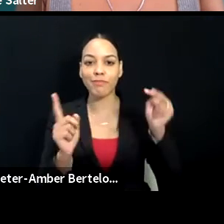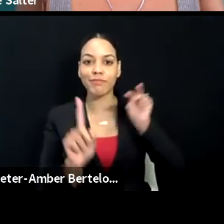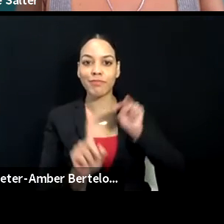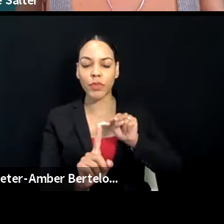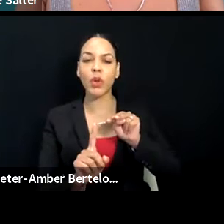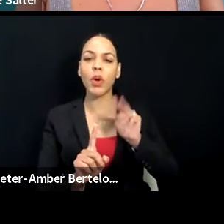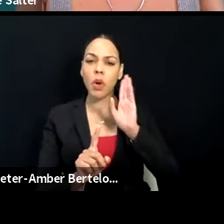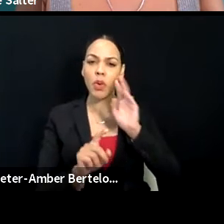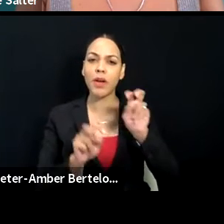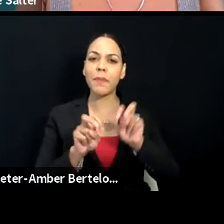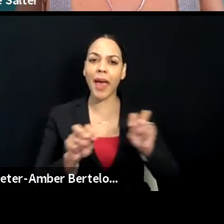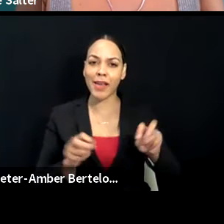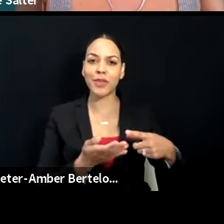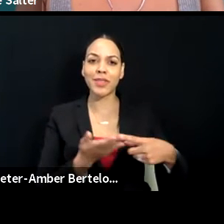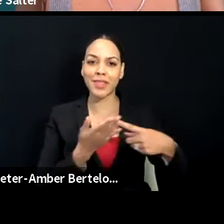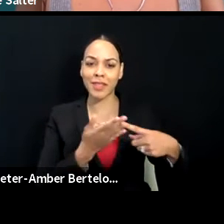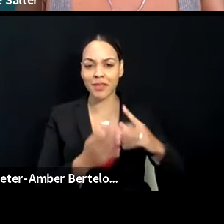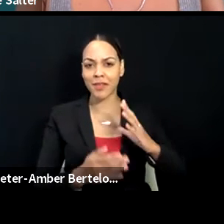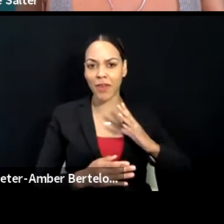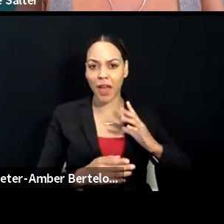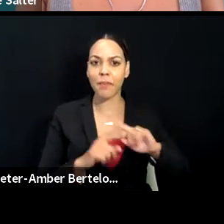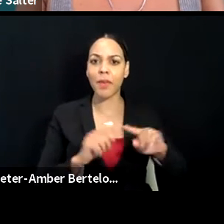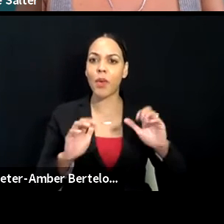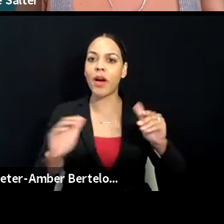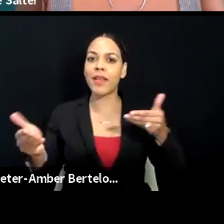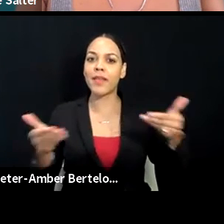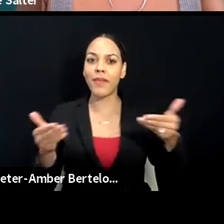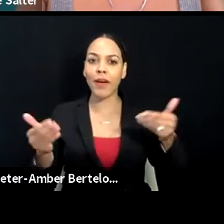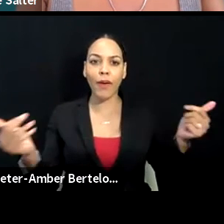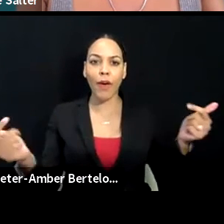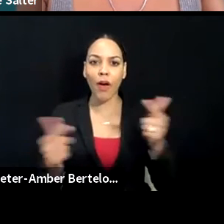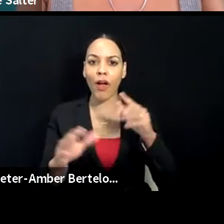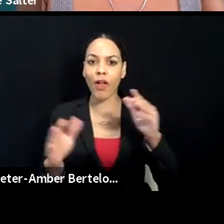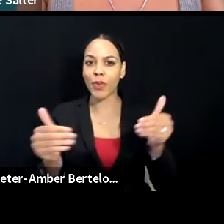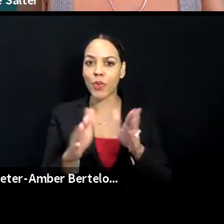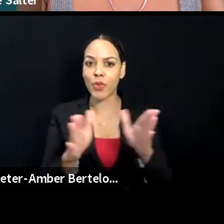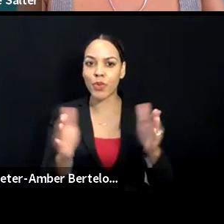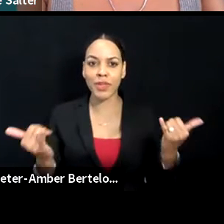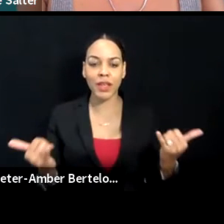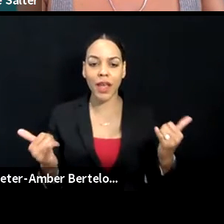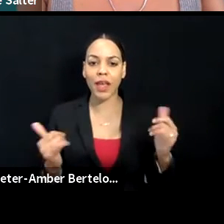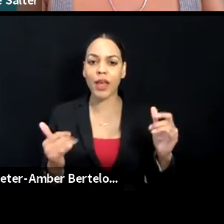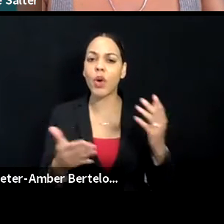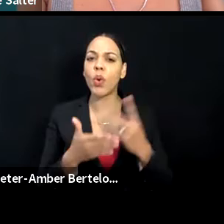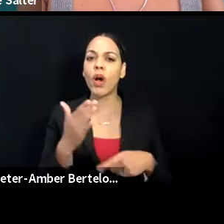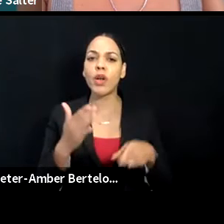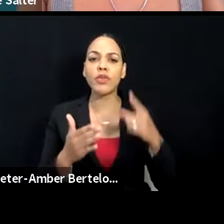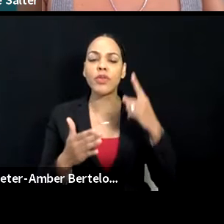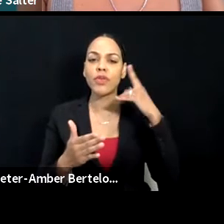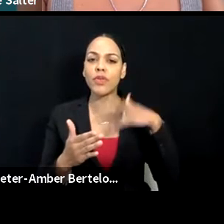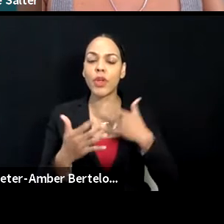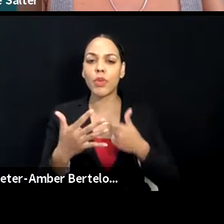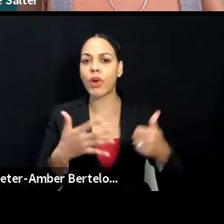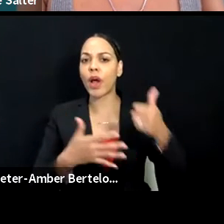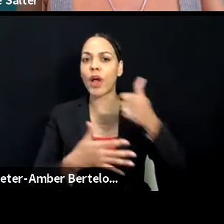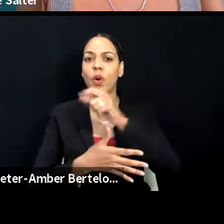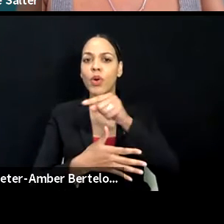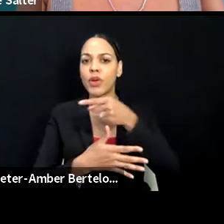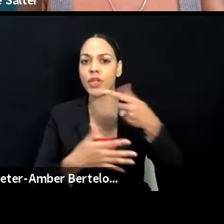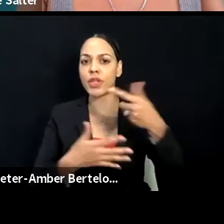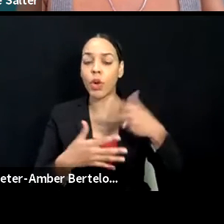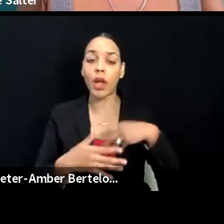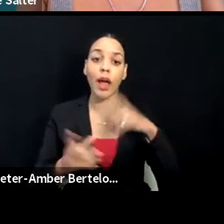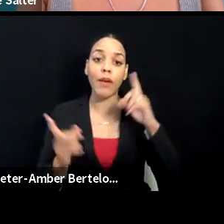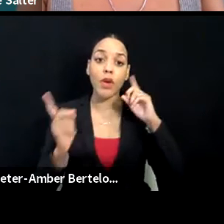wanna invite everybody in the room. What are the priorities? I've heard funding, I've